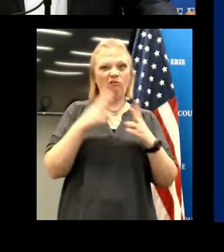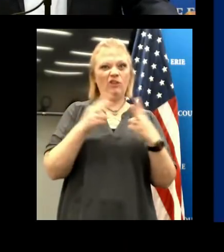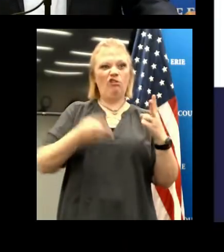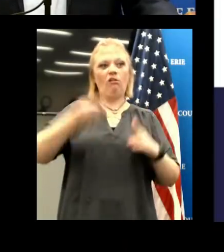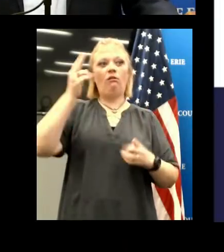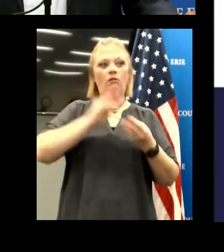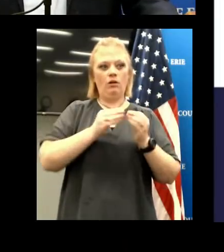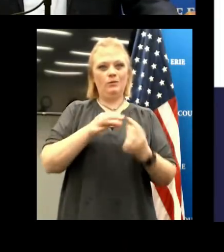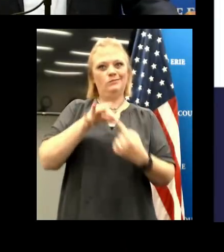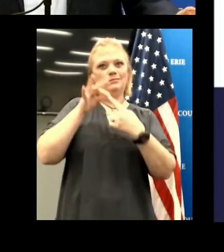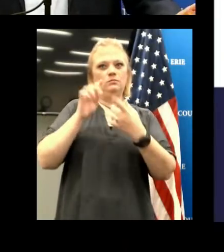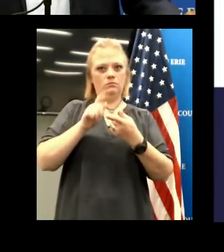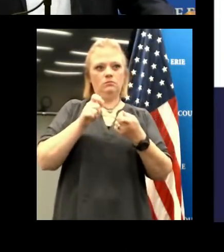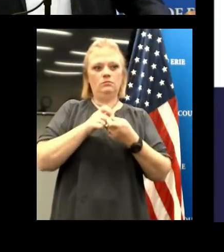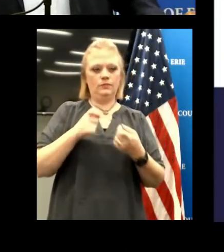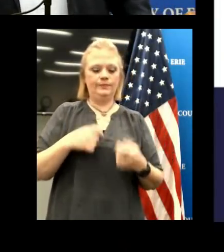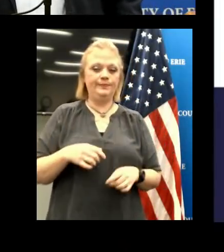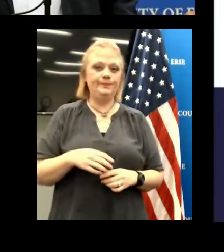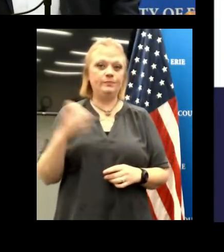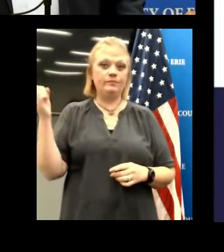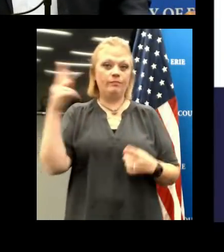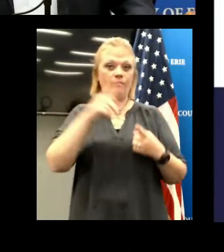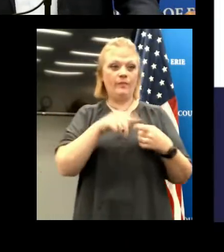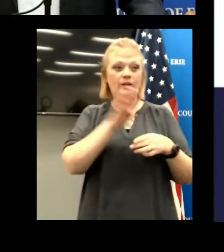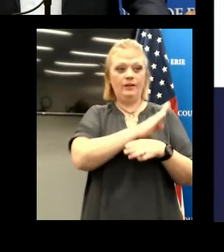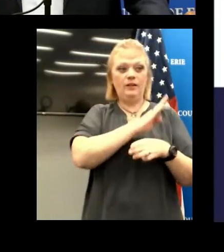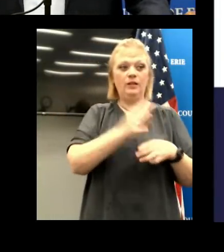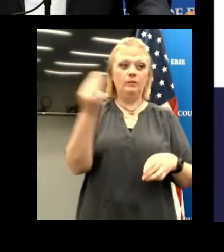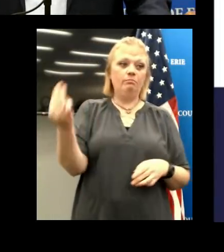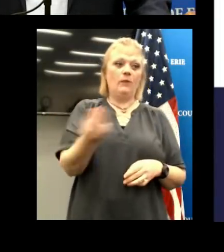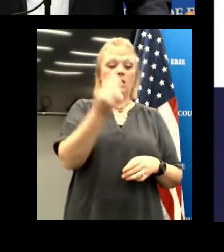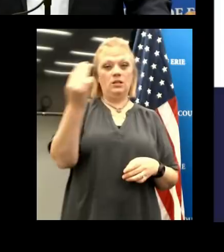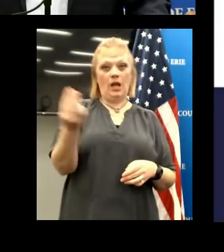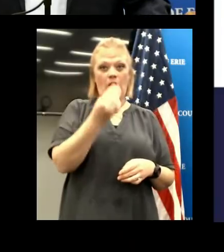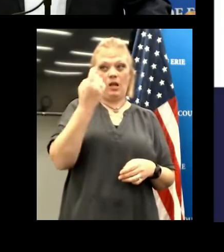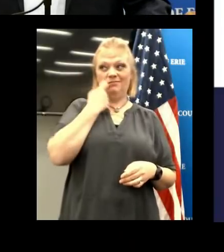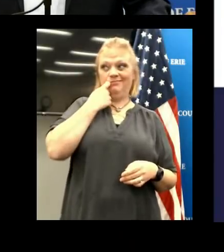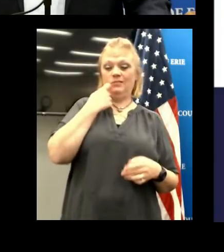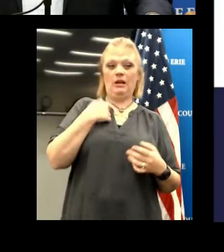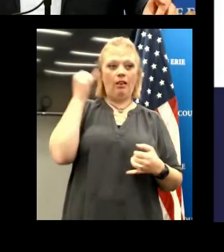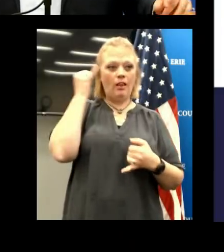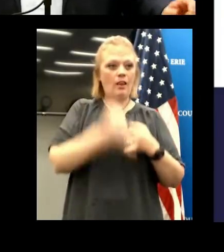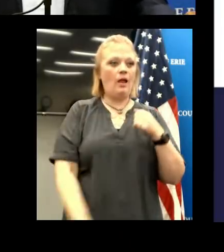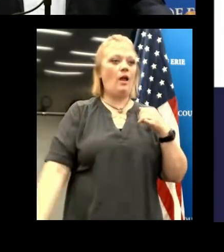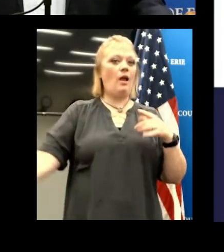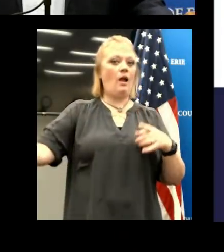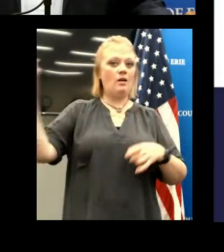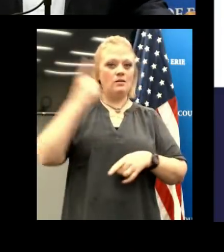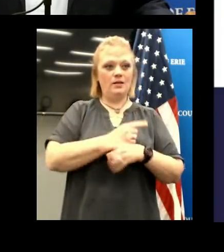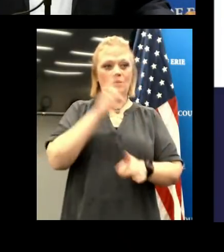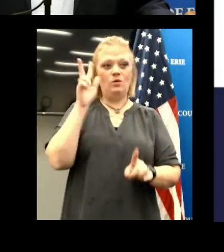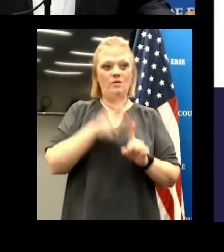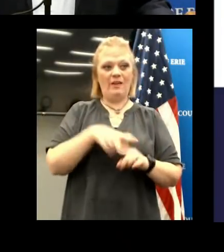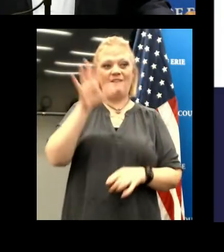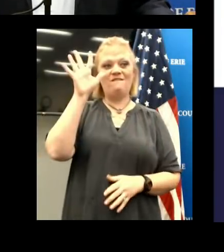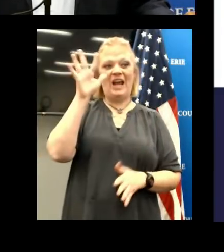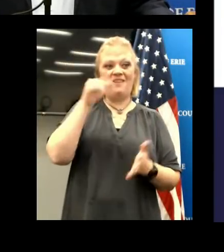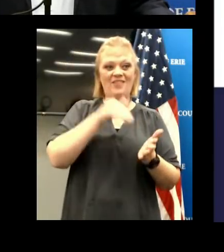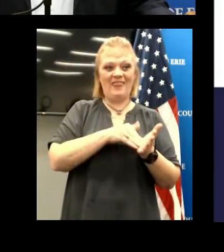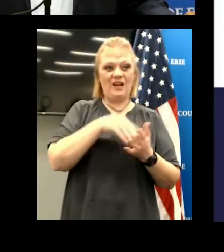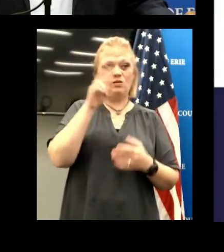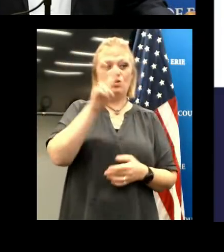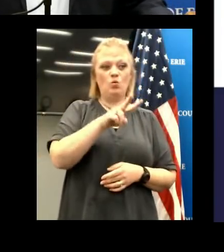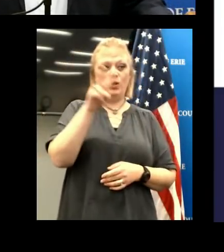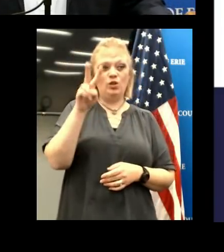numbers. The Back to Business program, Monday was the last day to apply. There were